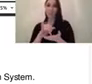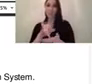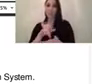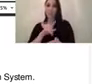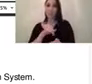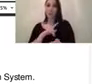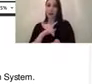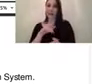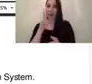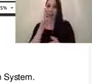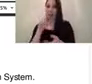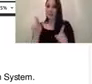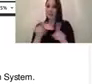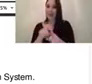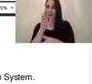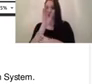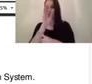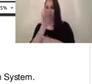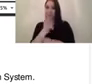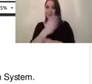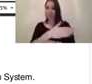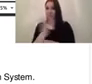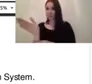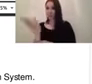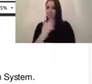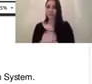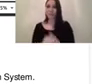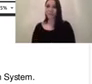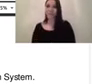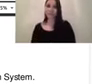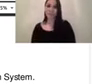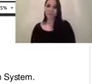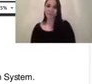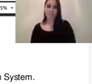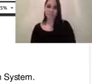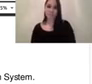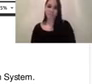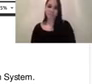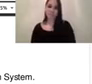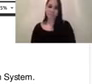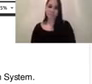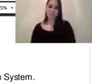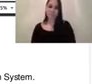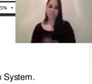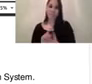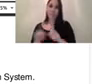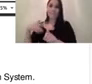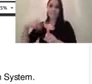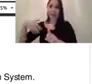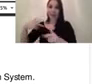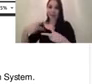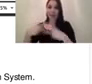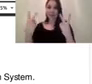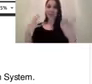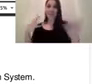in the same direction as the lamp, whereas in the backlights it's exactly the